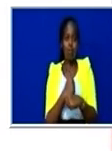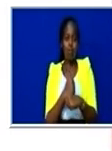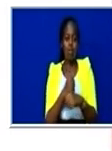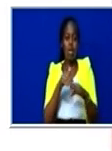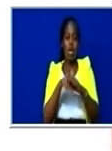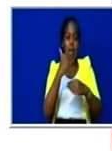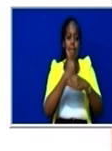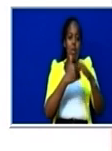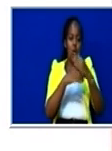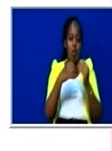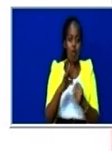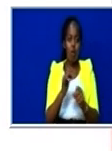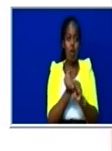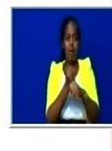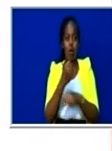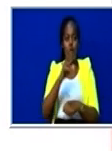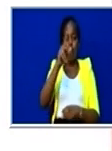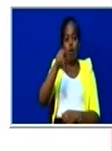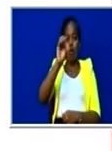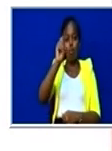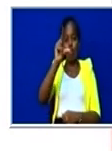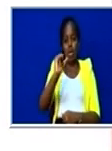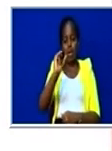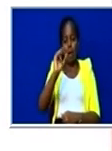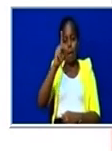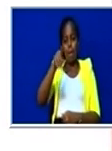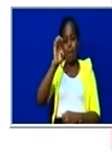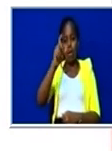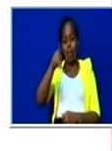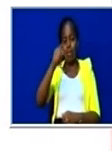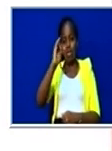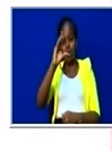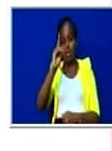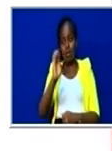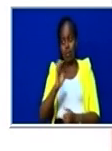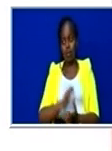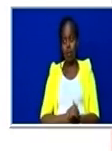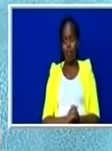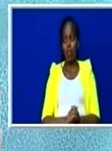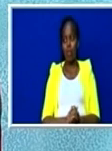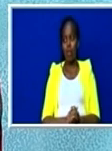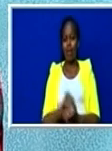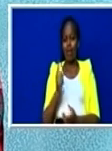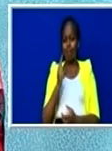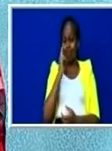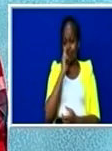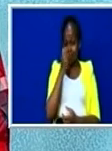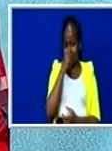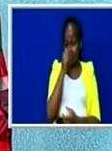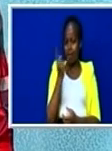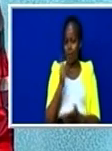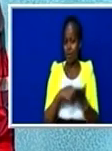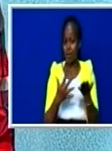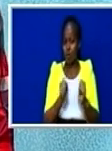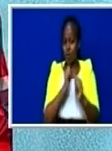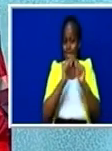the construction of a polypeptide? Very good. The trick there is what